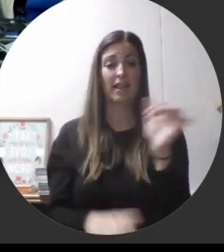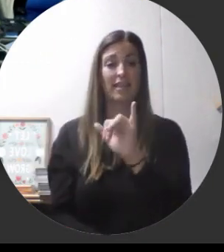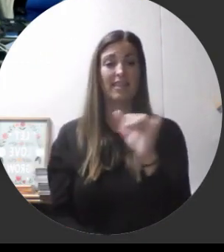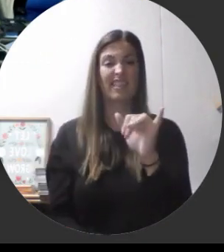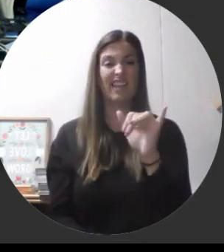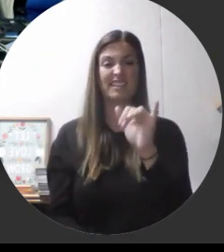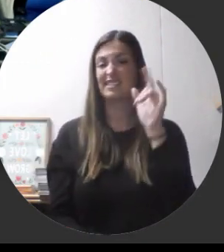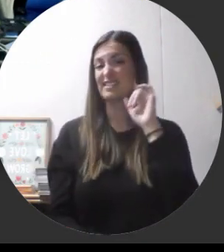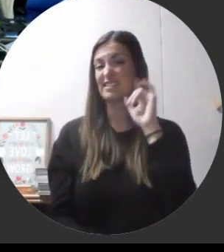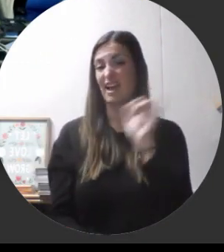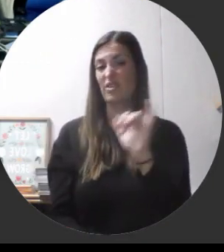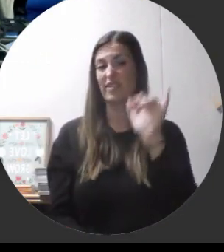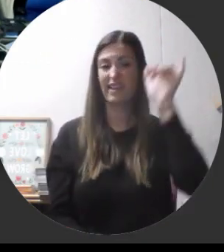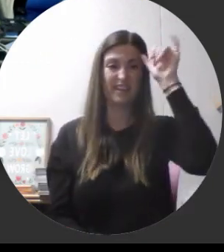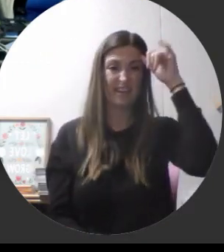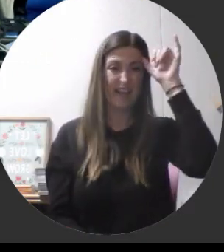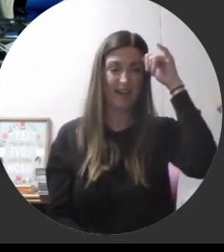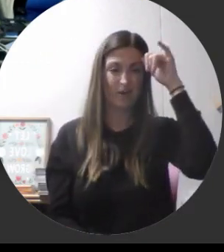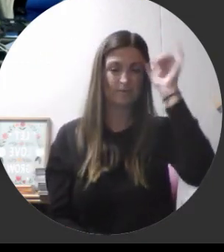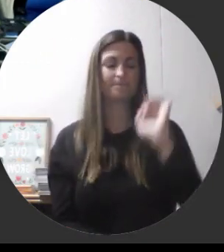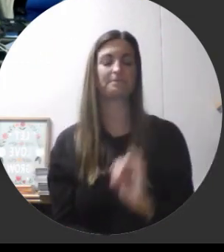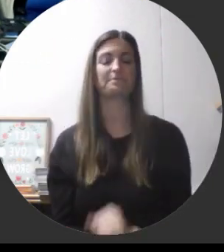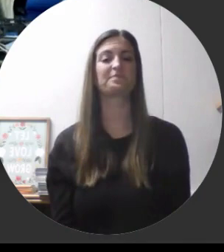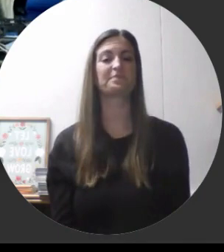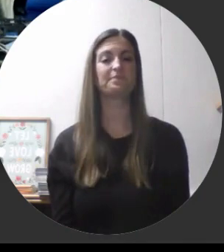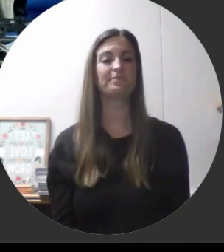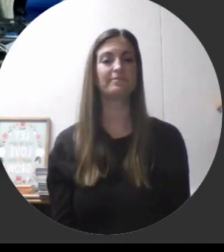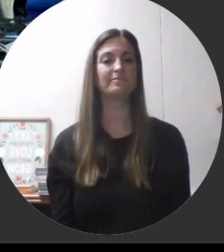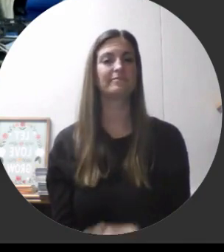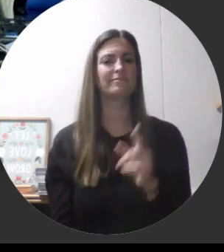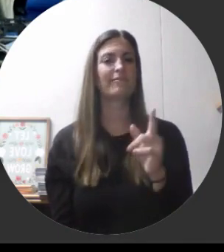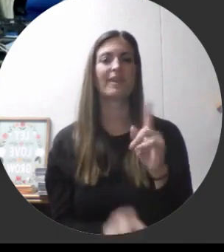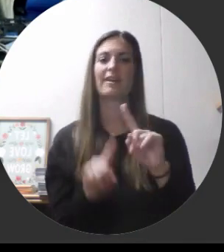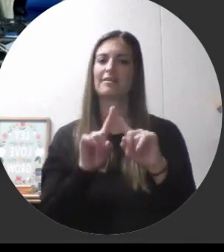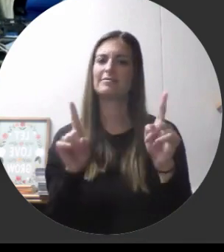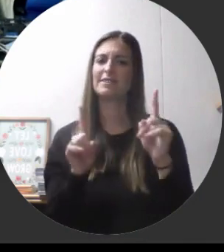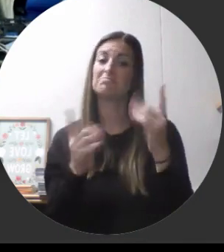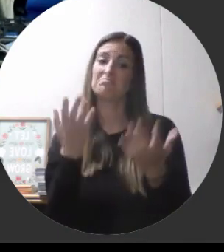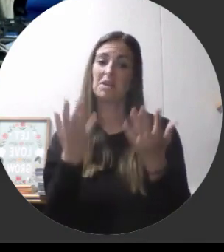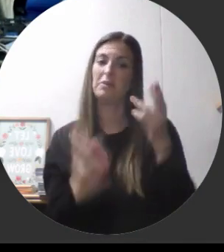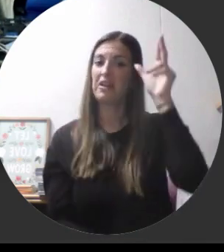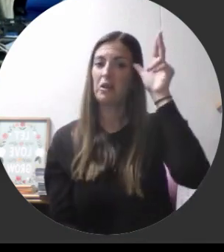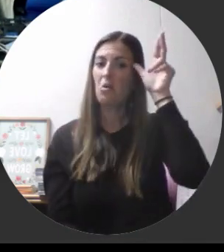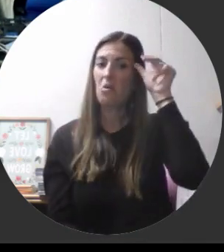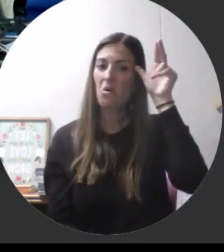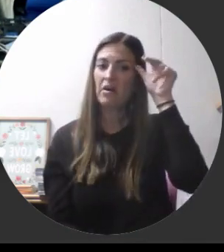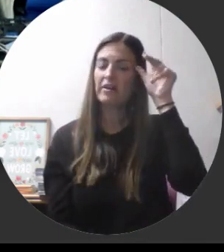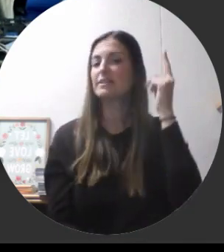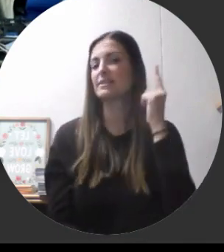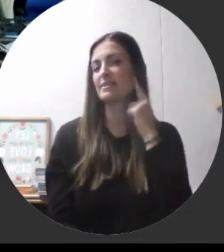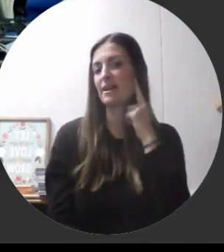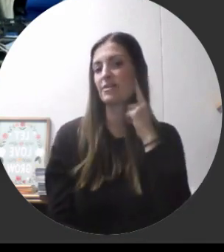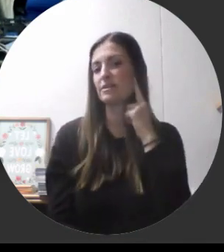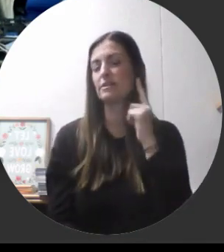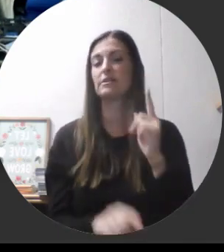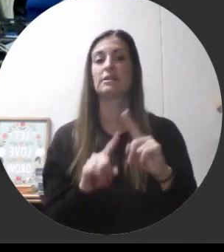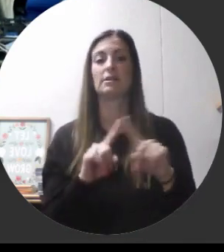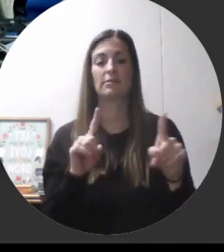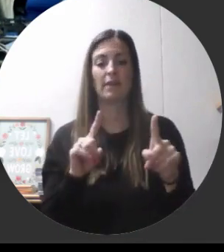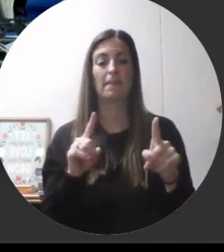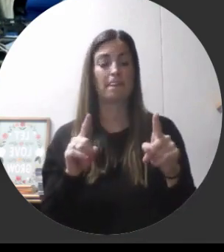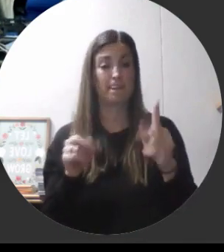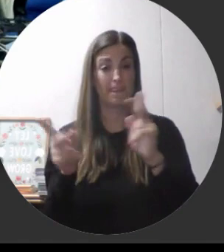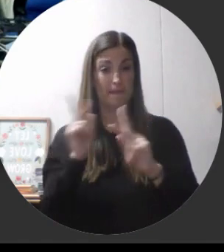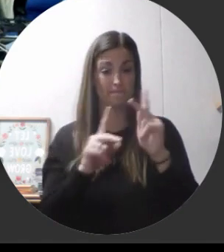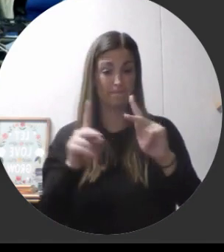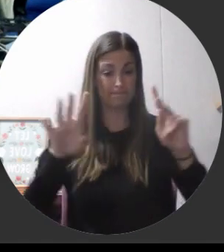cow with a sore throat calling for its calf. It was a horse noise, you might say. But when the giants arrived and removed the wire frame, he